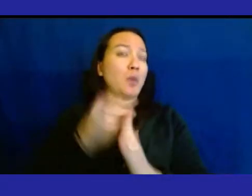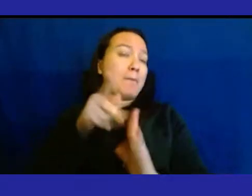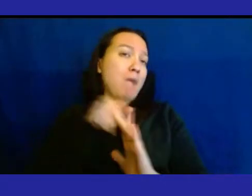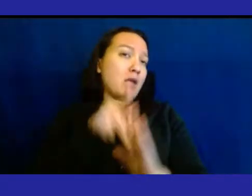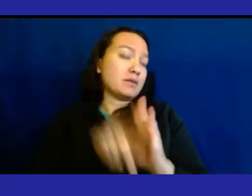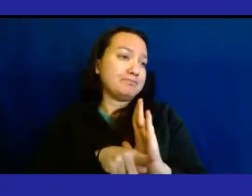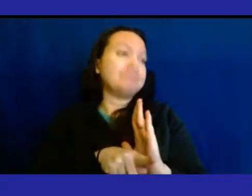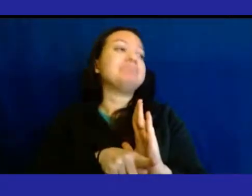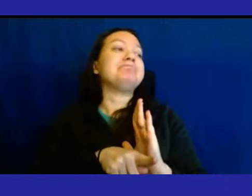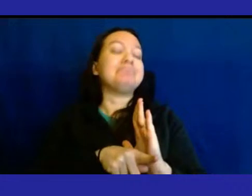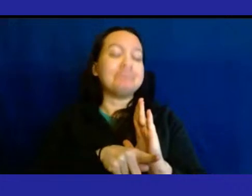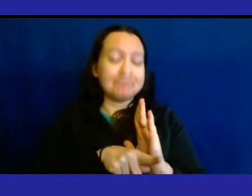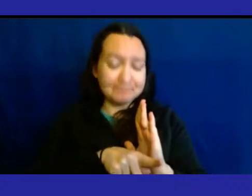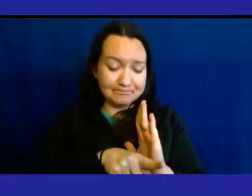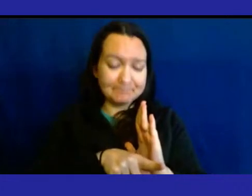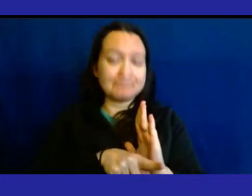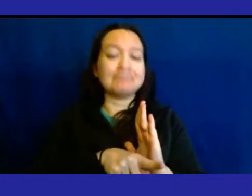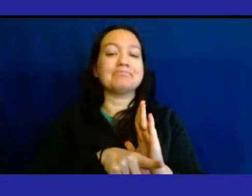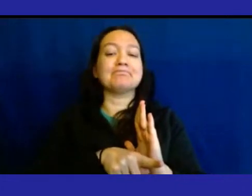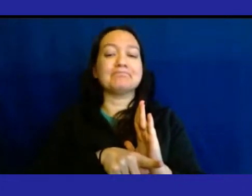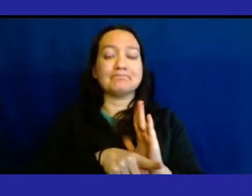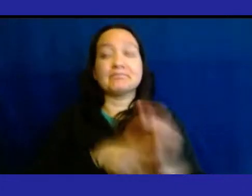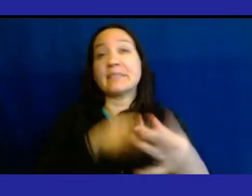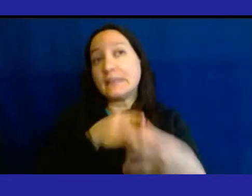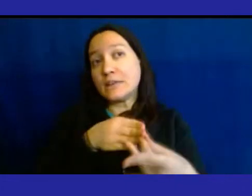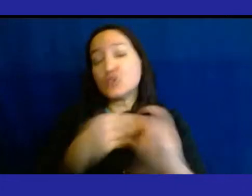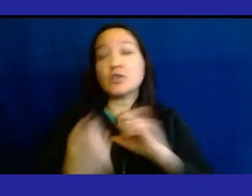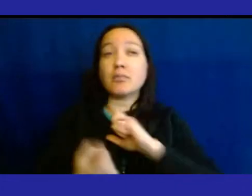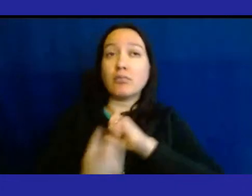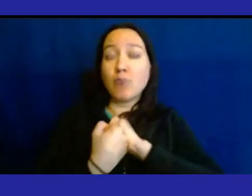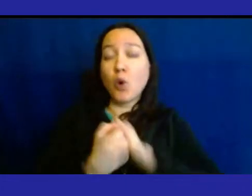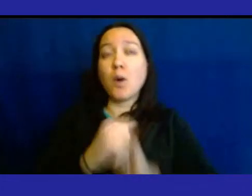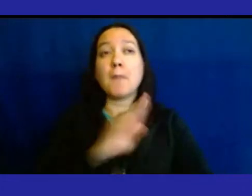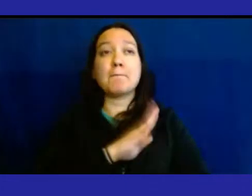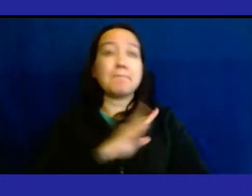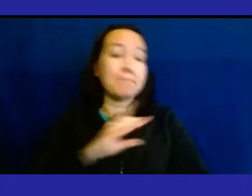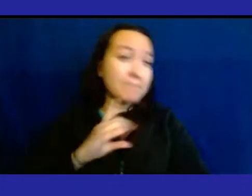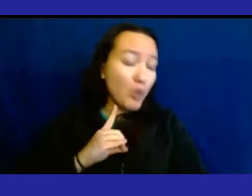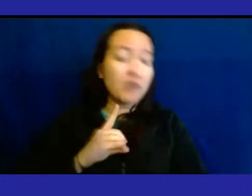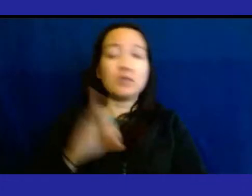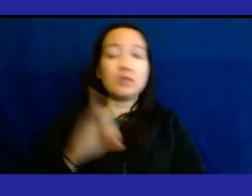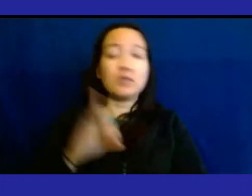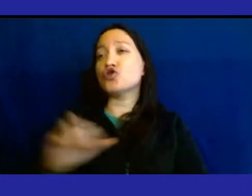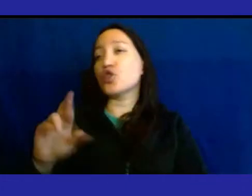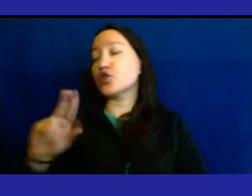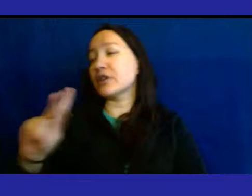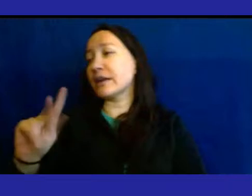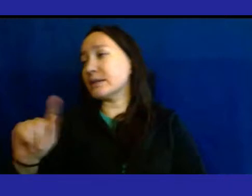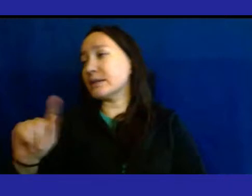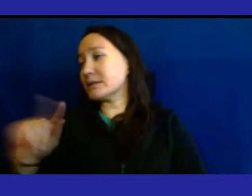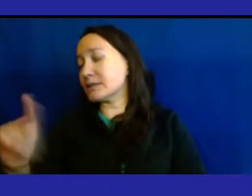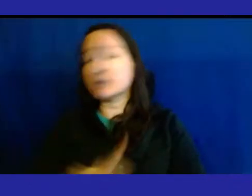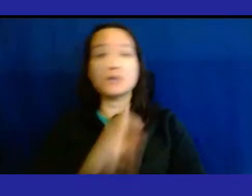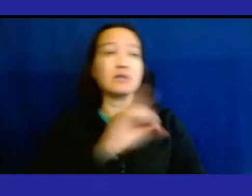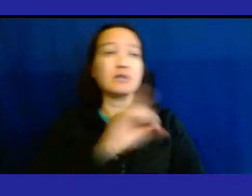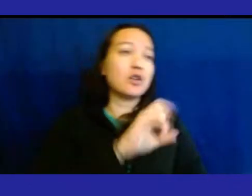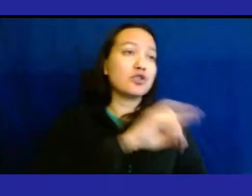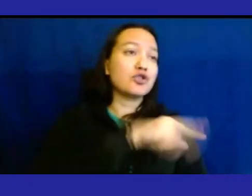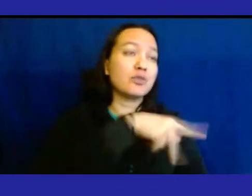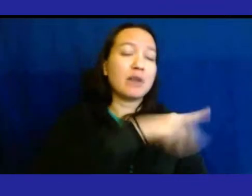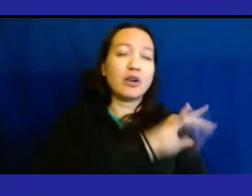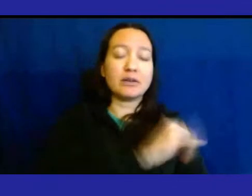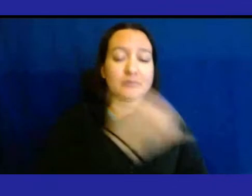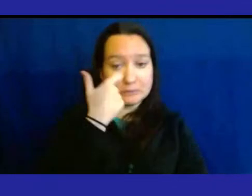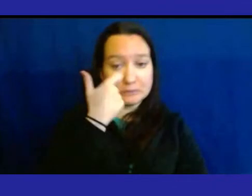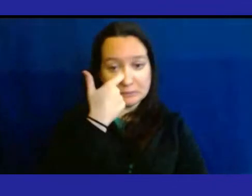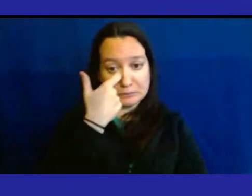the leadership and support of the board and Dr. Katz and Dr. Clary. Next slide, please.